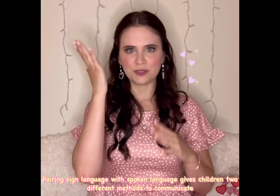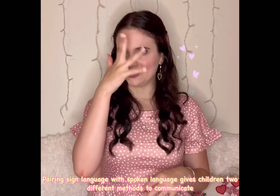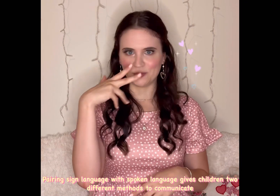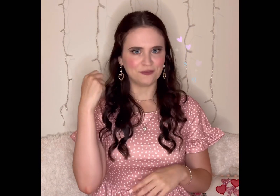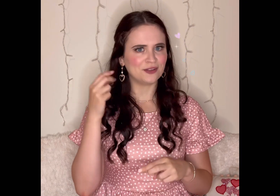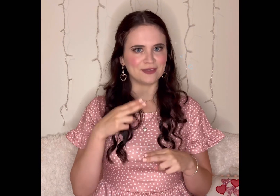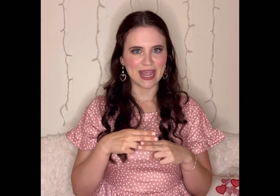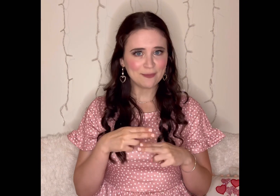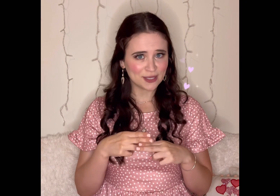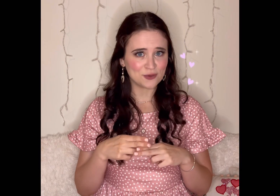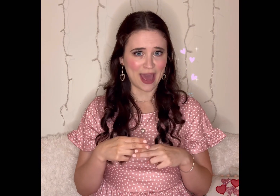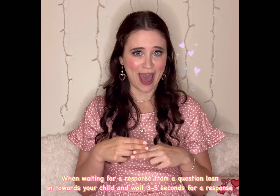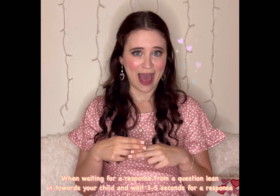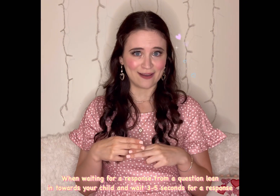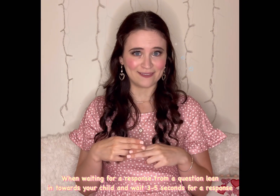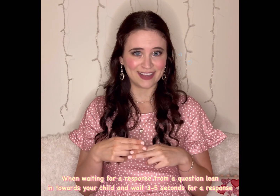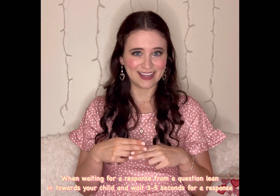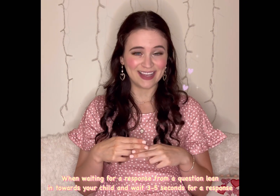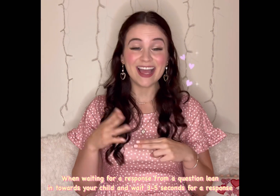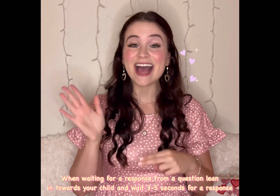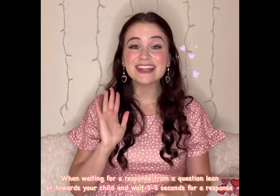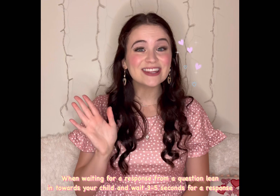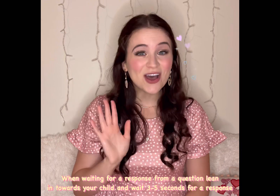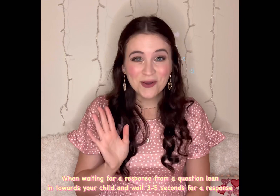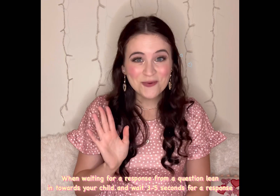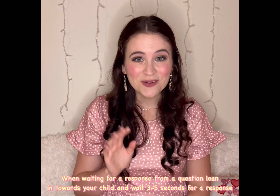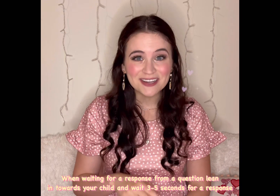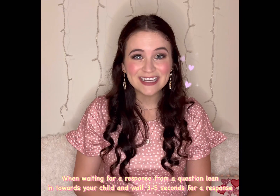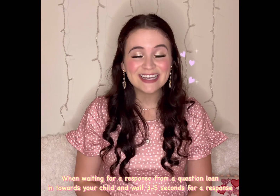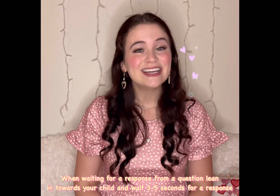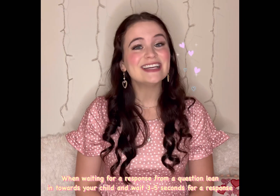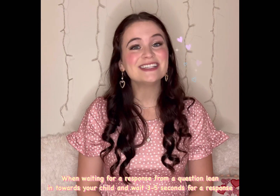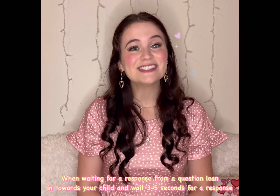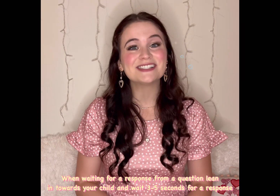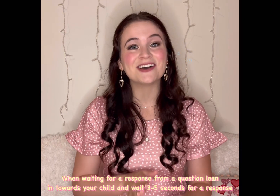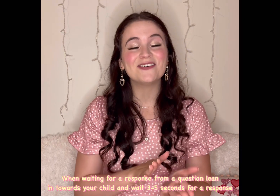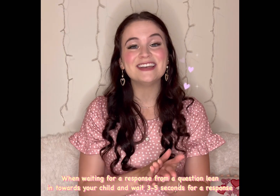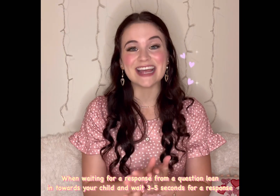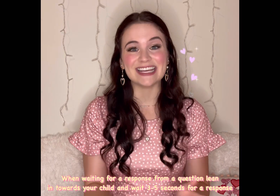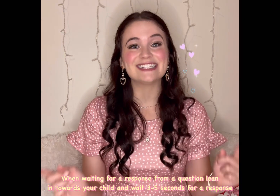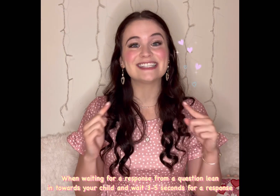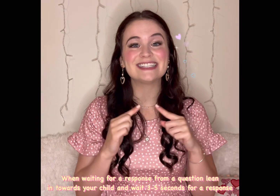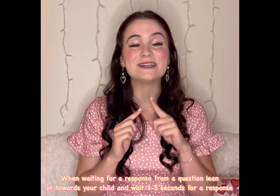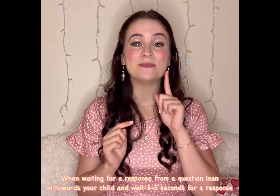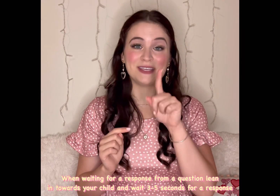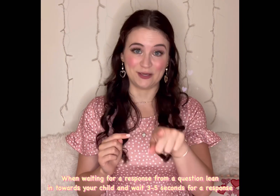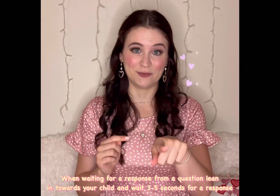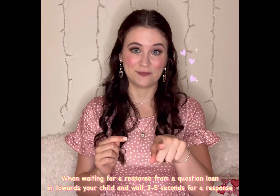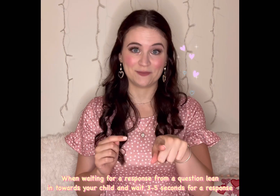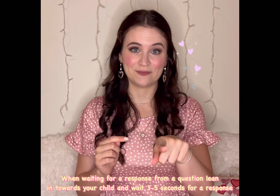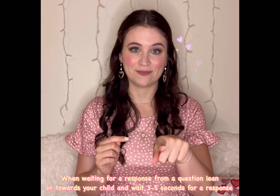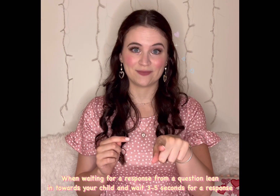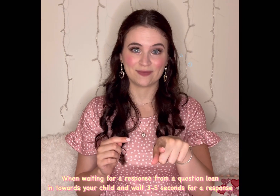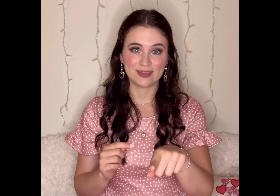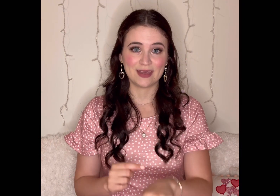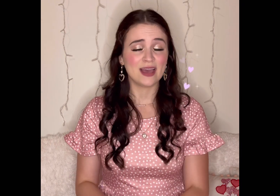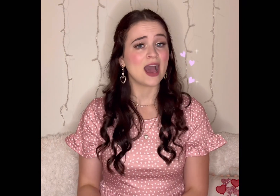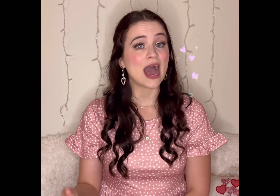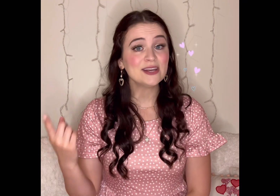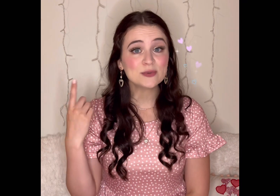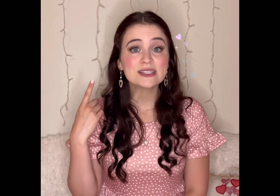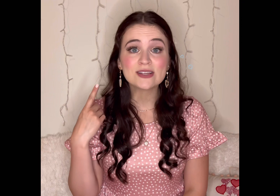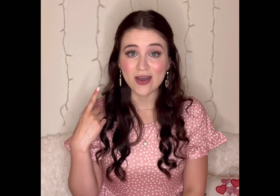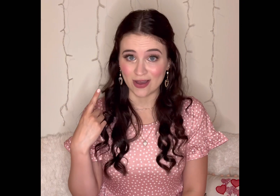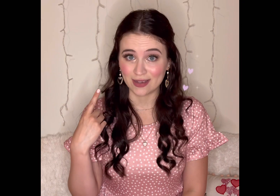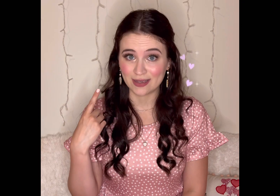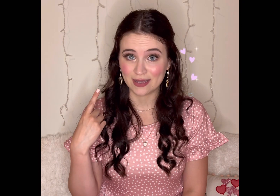What a beautiful name that you have. Hello. It is so nice to meet you.